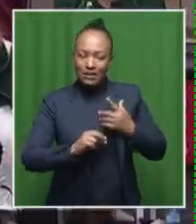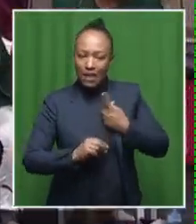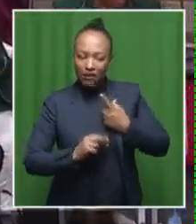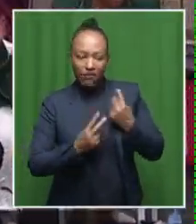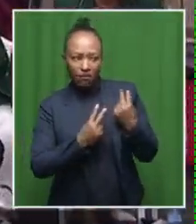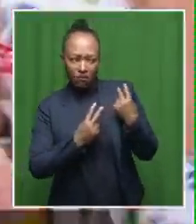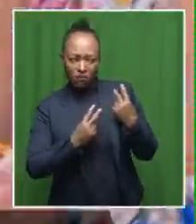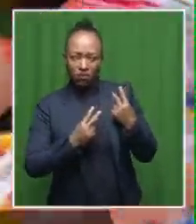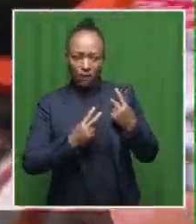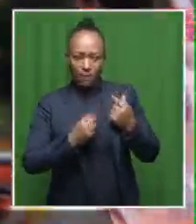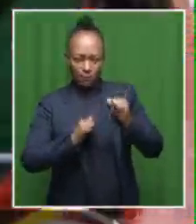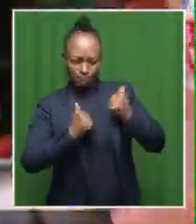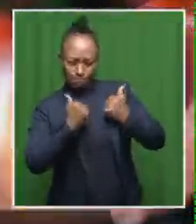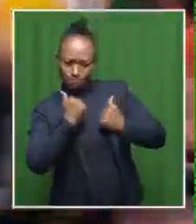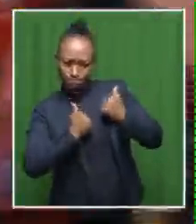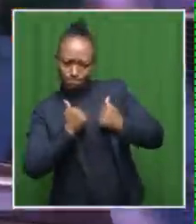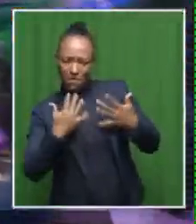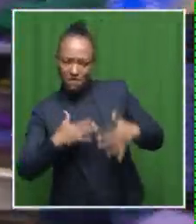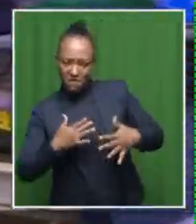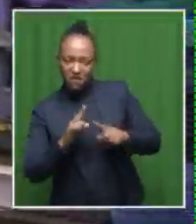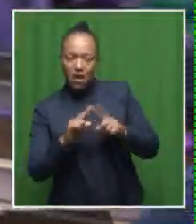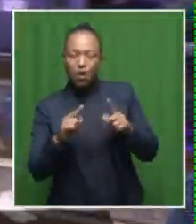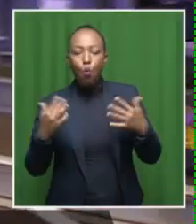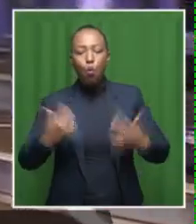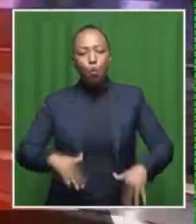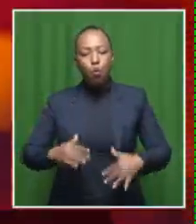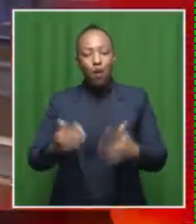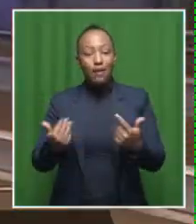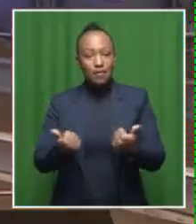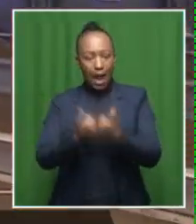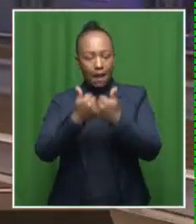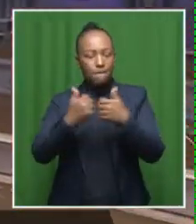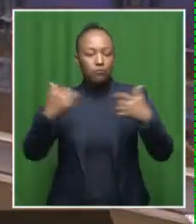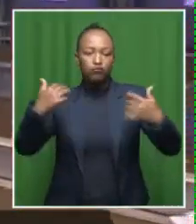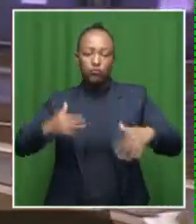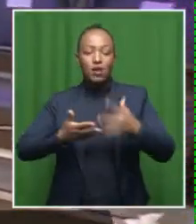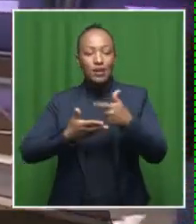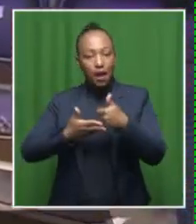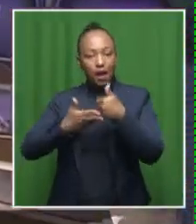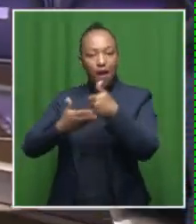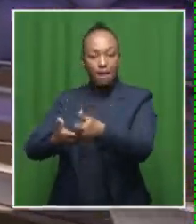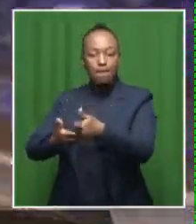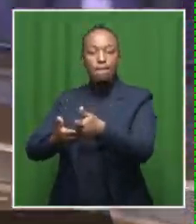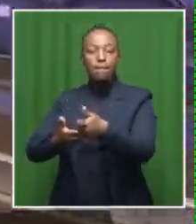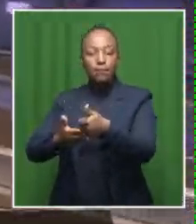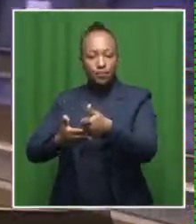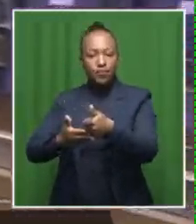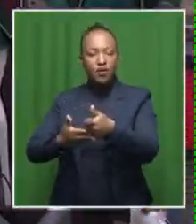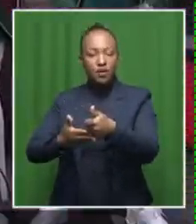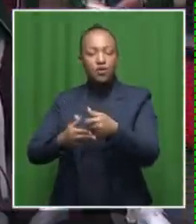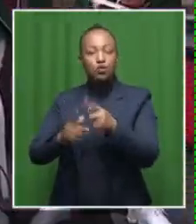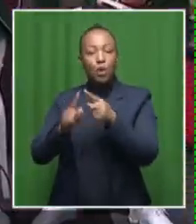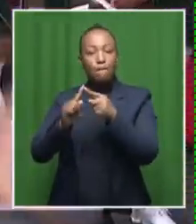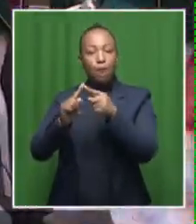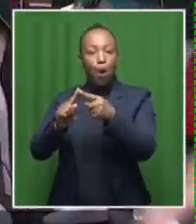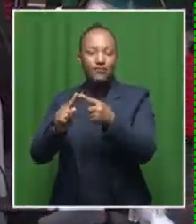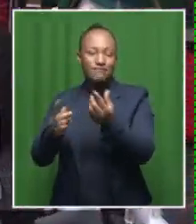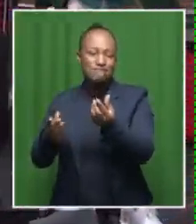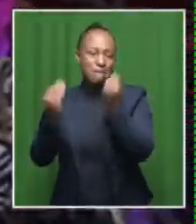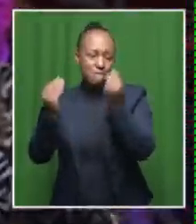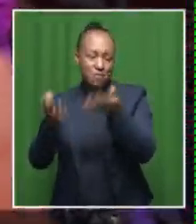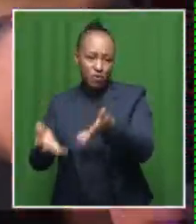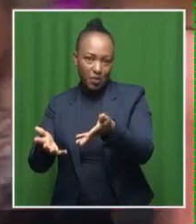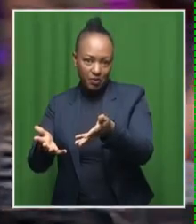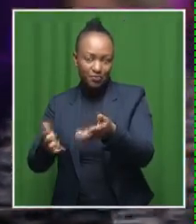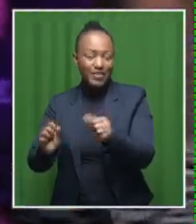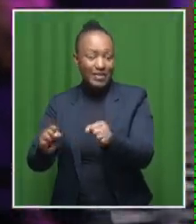played a very clinical game, which helped them, I would say, get to the point in which they were in.